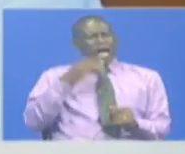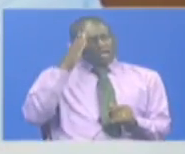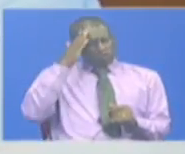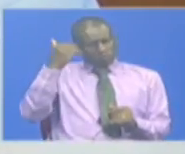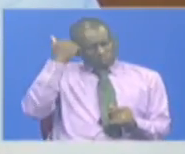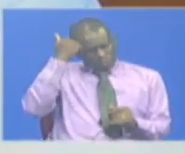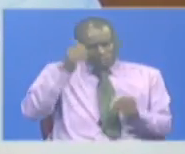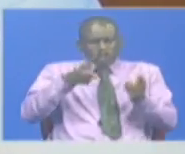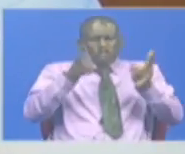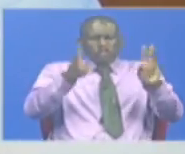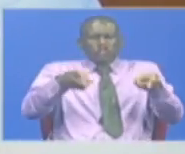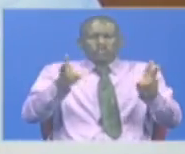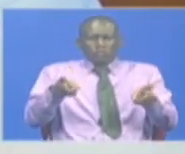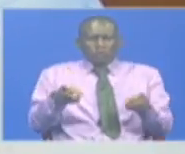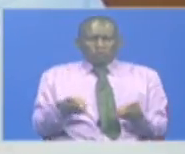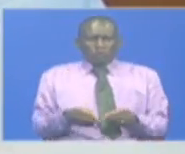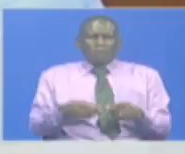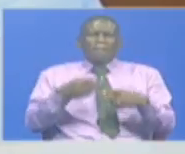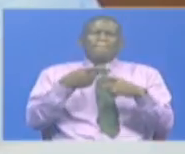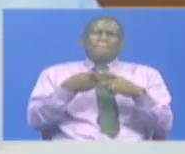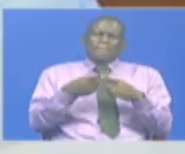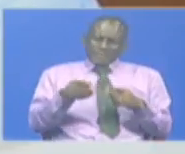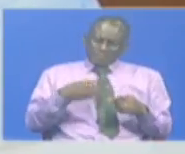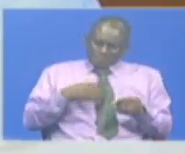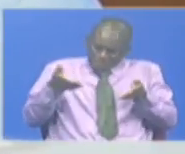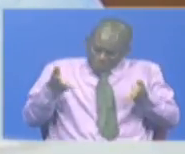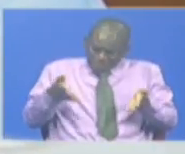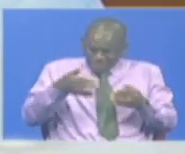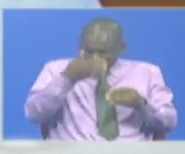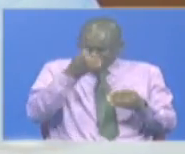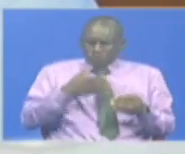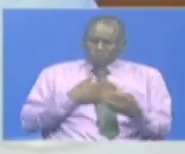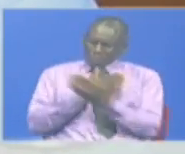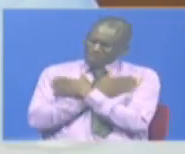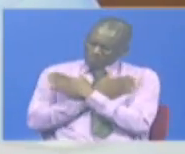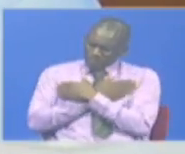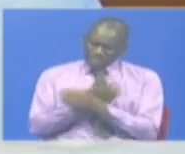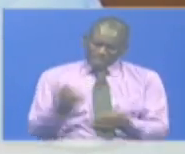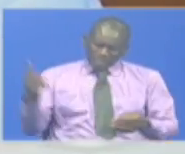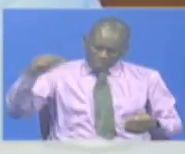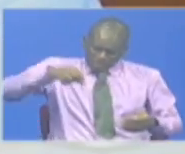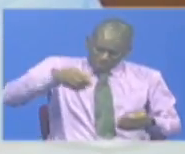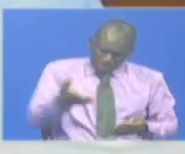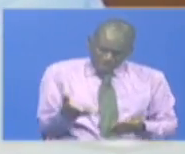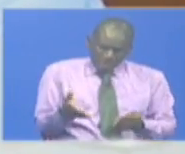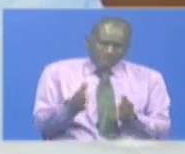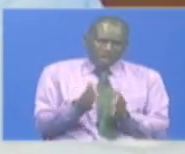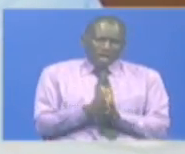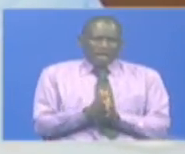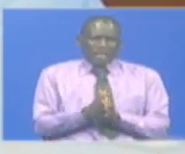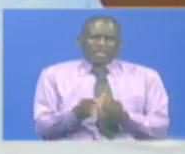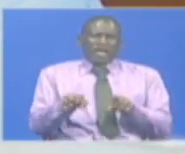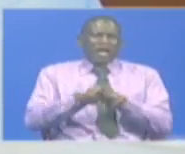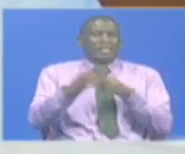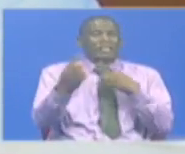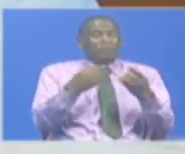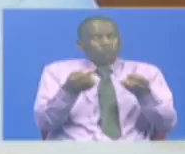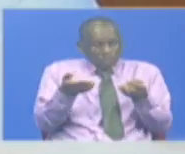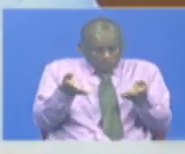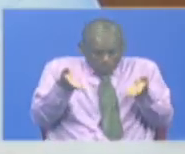normal, lakini niko hapa kwa sababu mwenzangu alikuwa hapa. And as I'm talking to you, she's